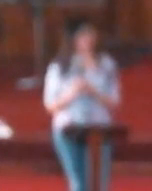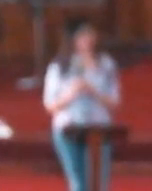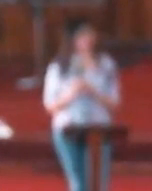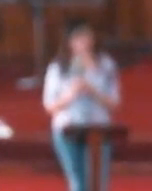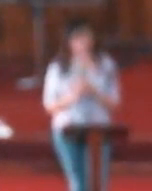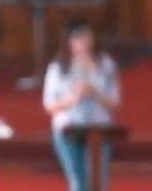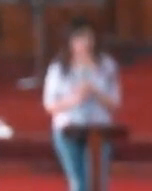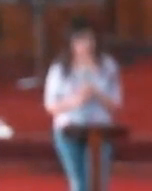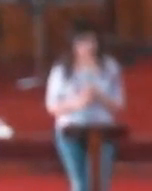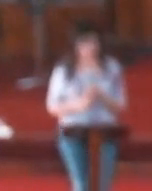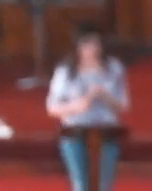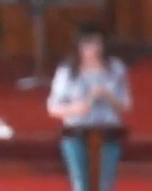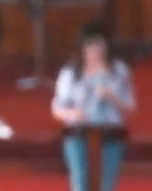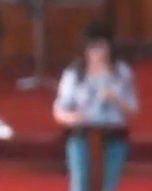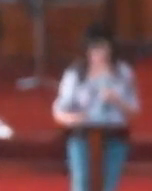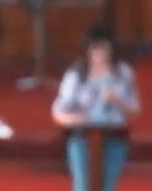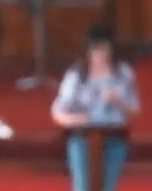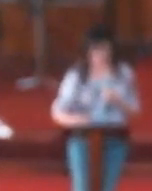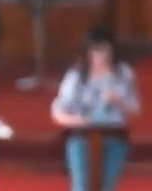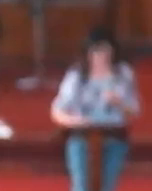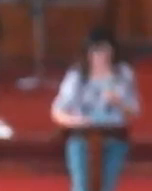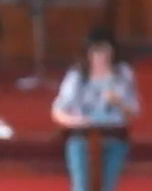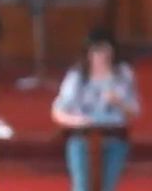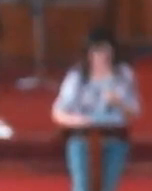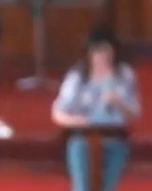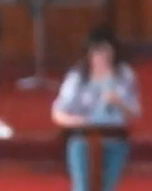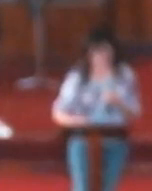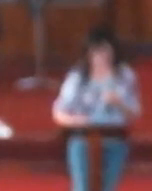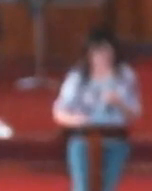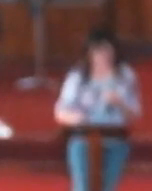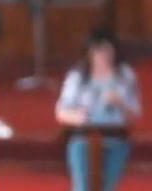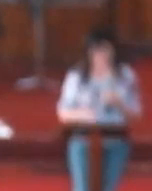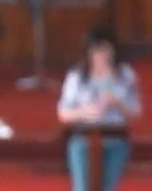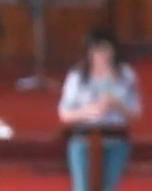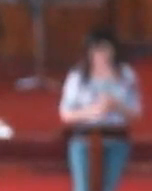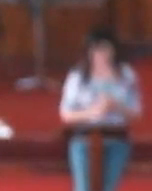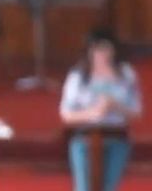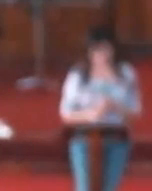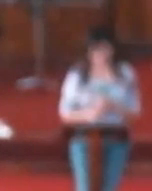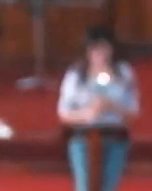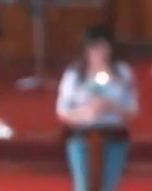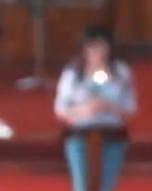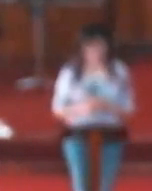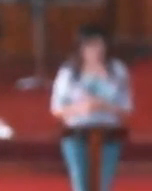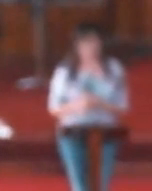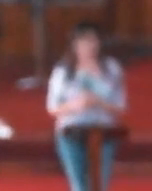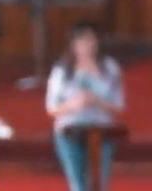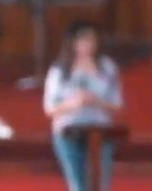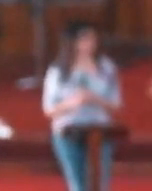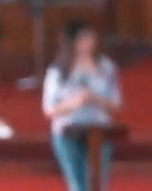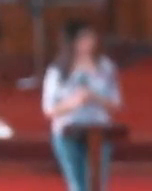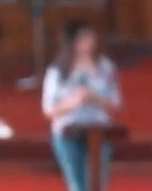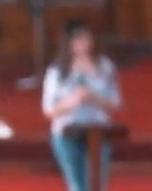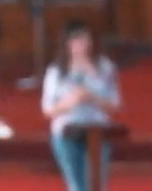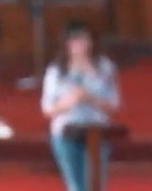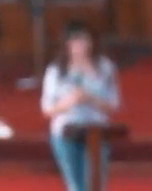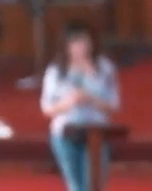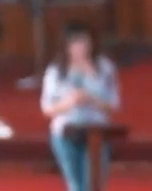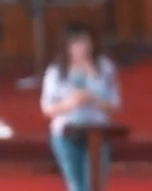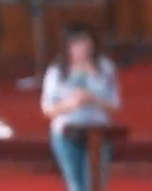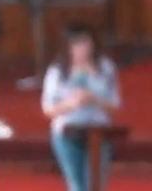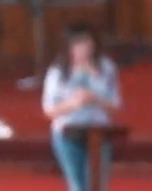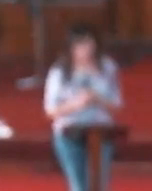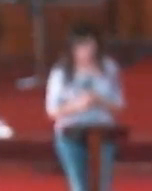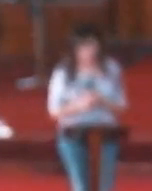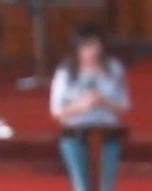en Primera Reyes 17:14, nunca se acabará la harina ni nunca se acabará el aceite en tu negocio.